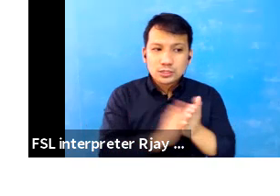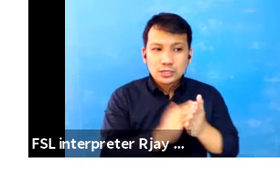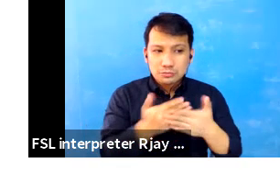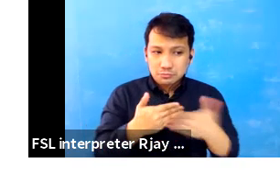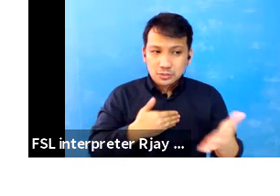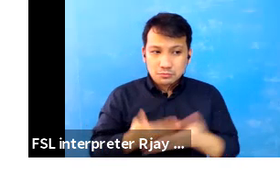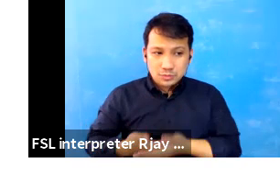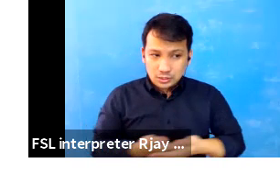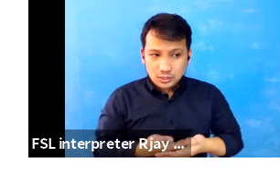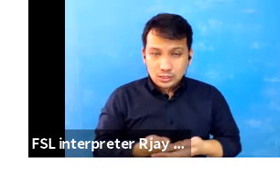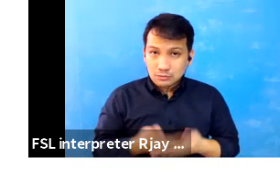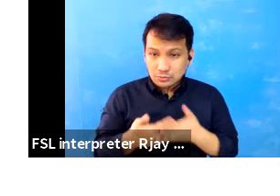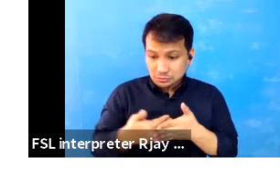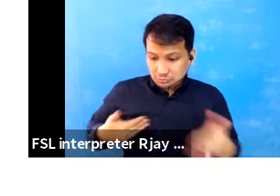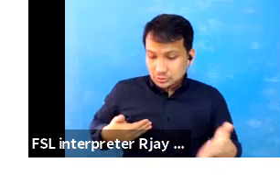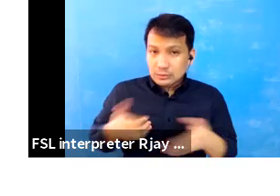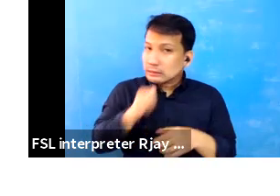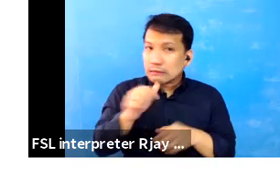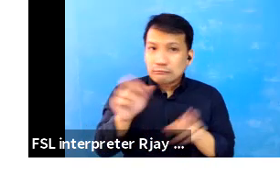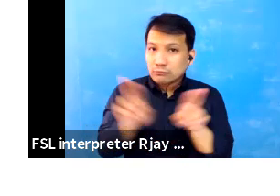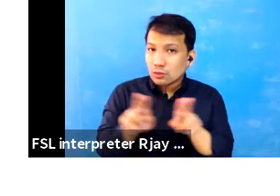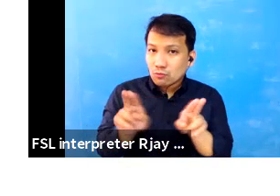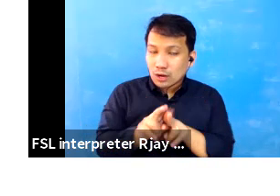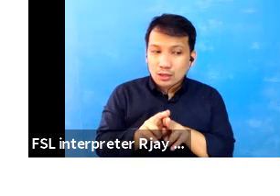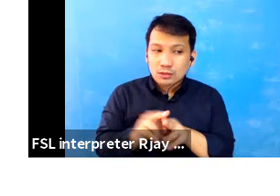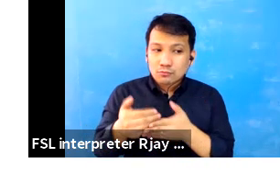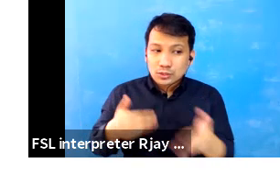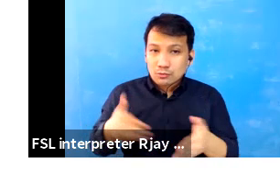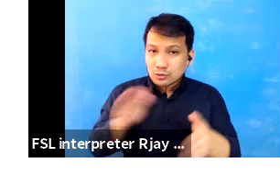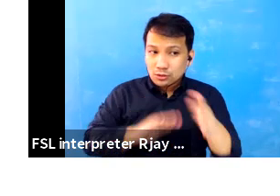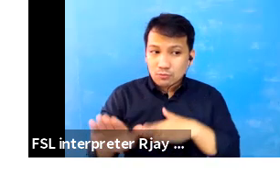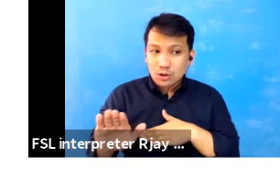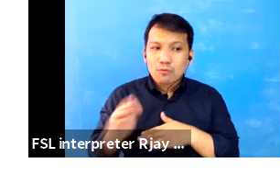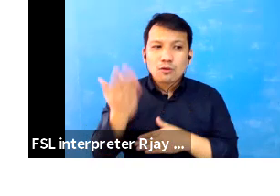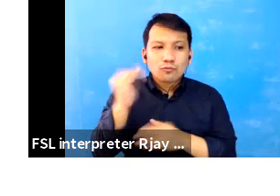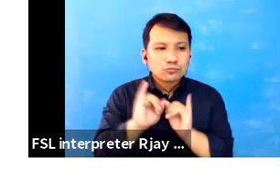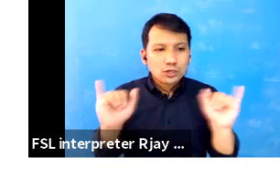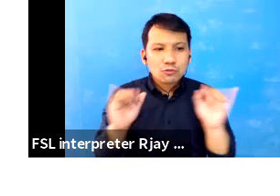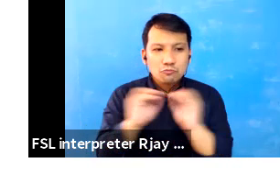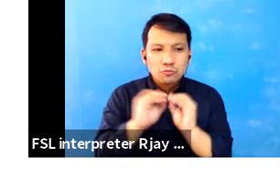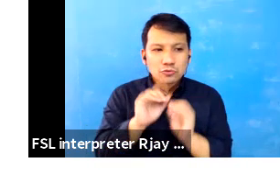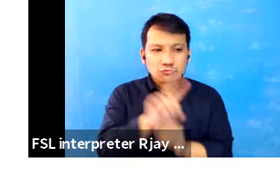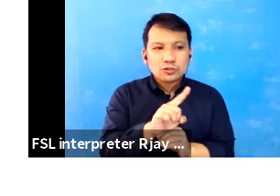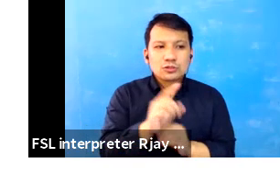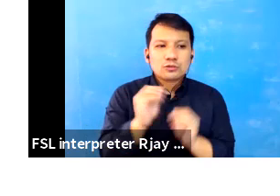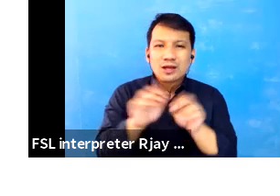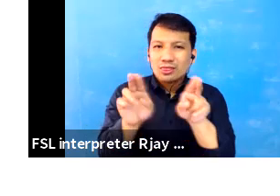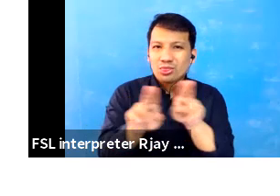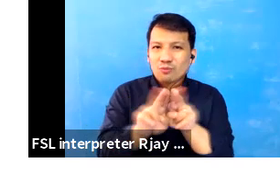pre-pregnancy is not normal, and therefore would need a higher weight gain compared to one who has a normal